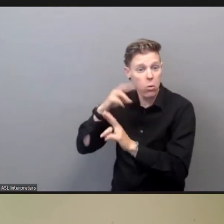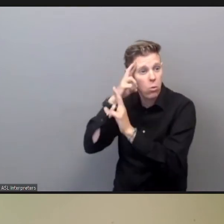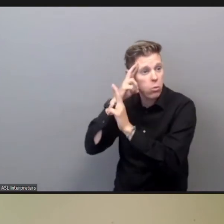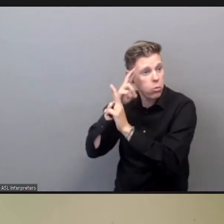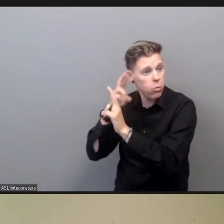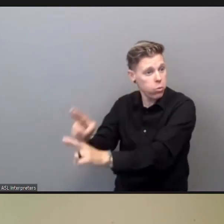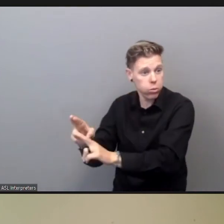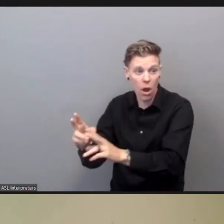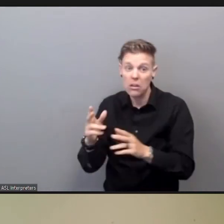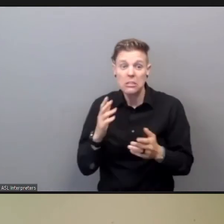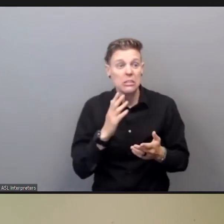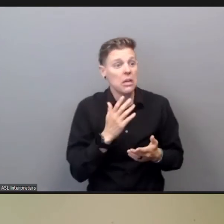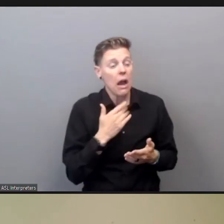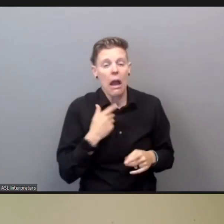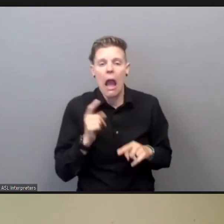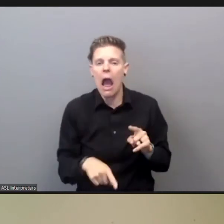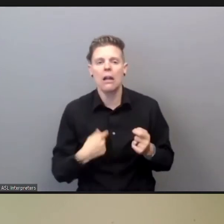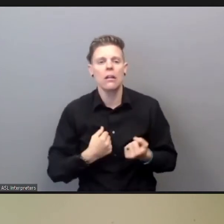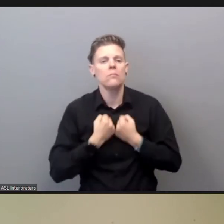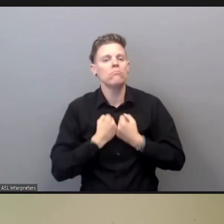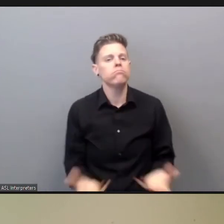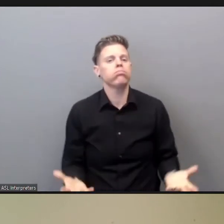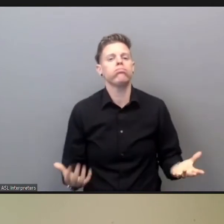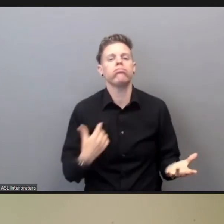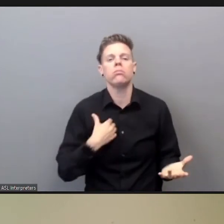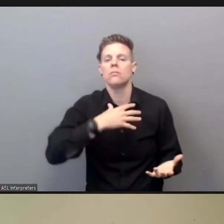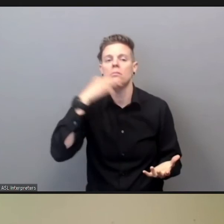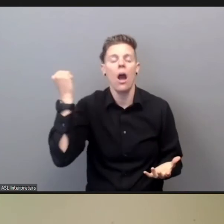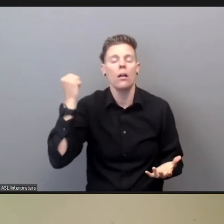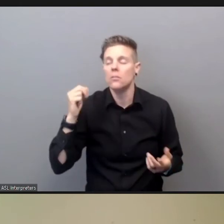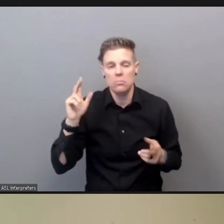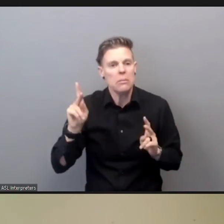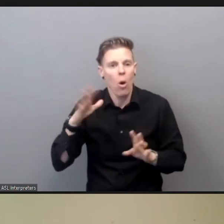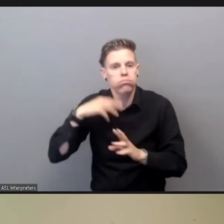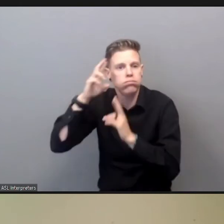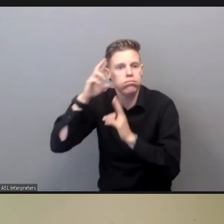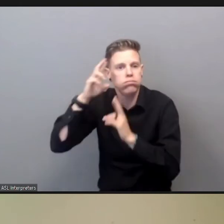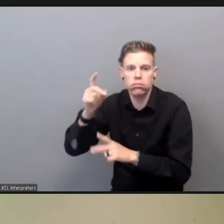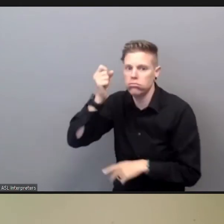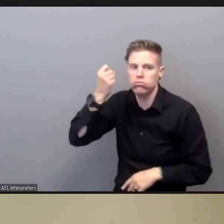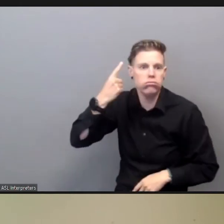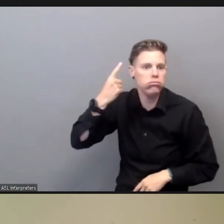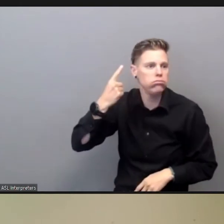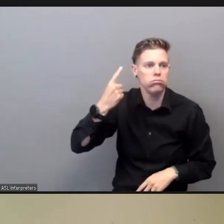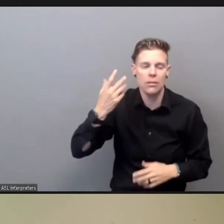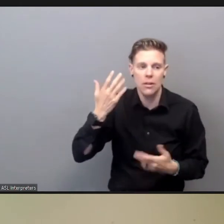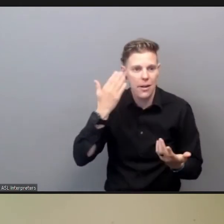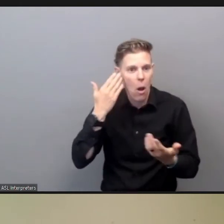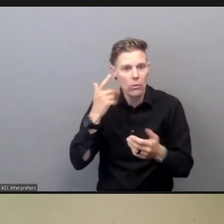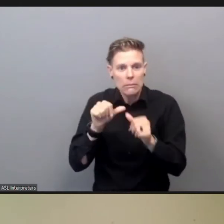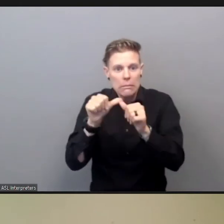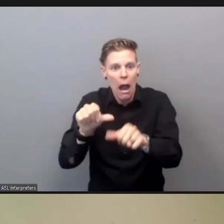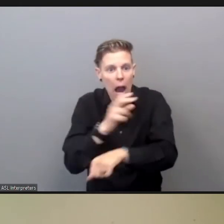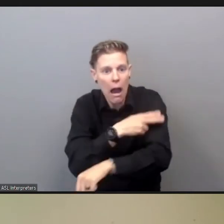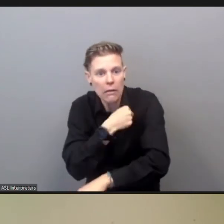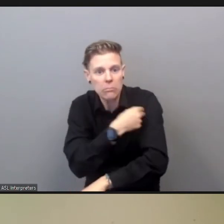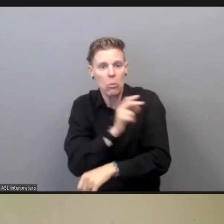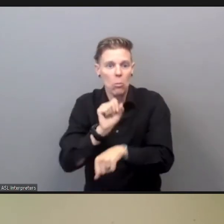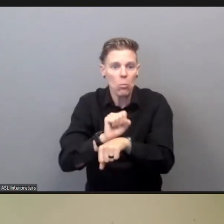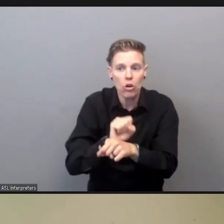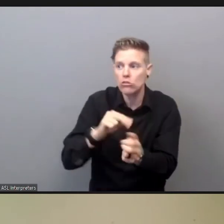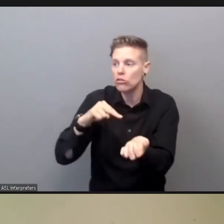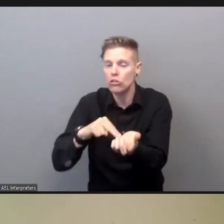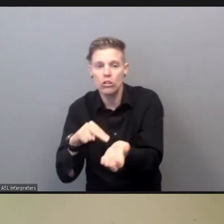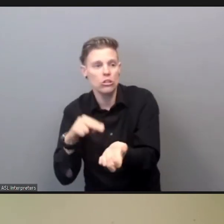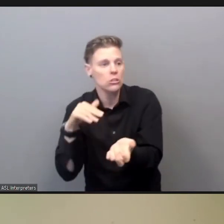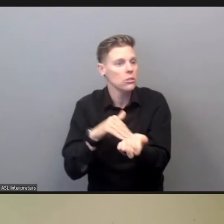this physician work or nursing work anymore because of the relentless nature of the strain. So I